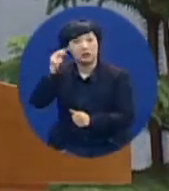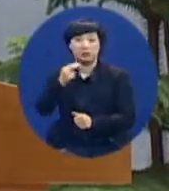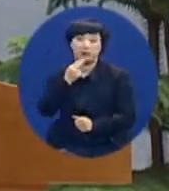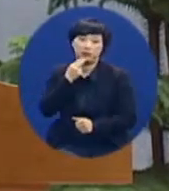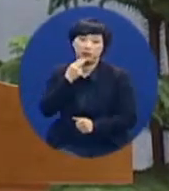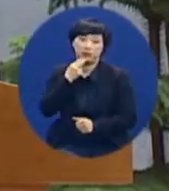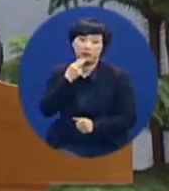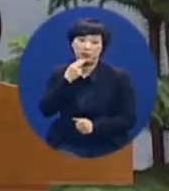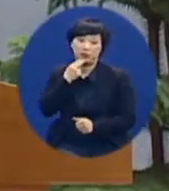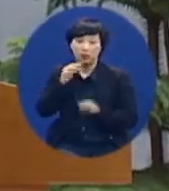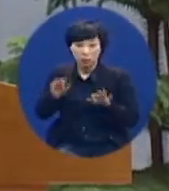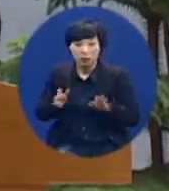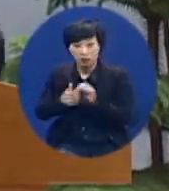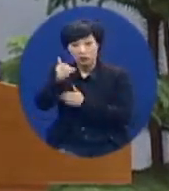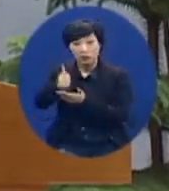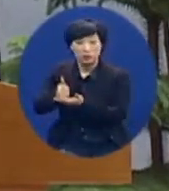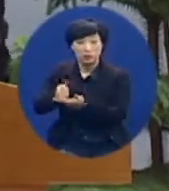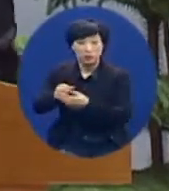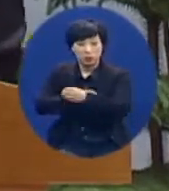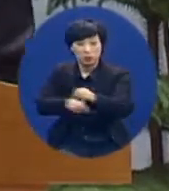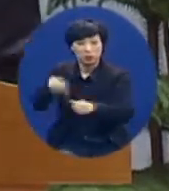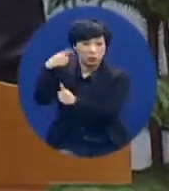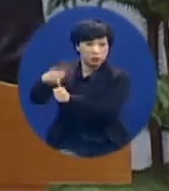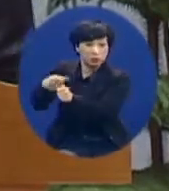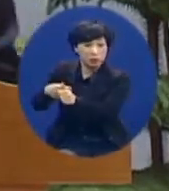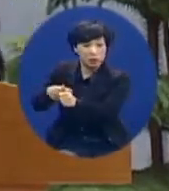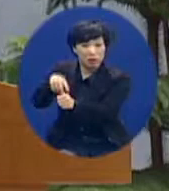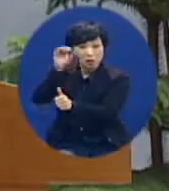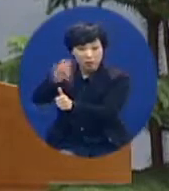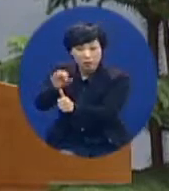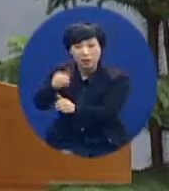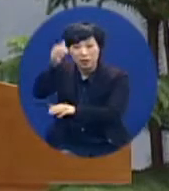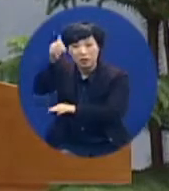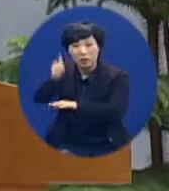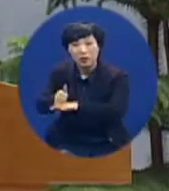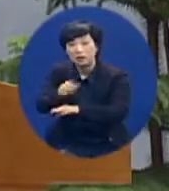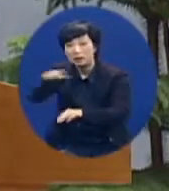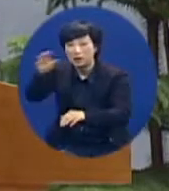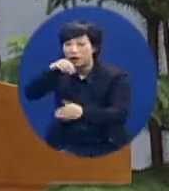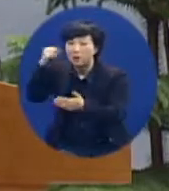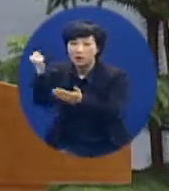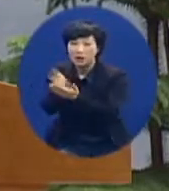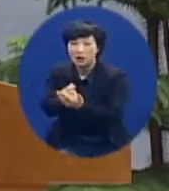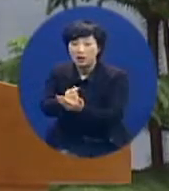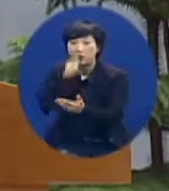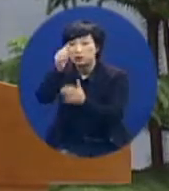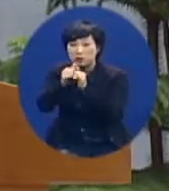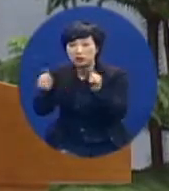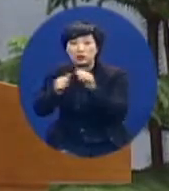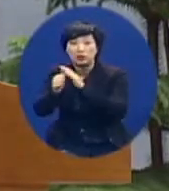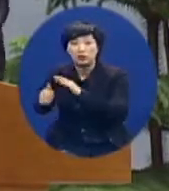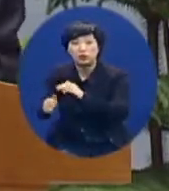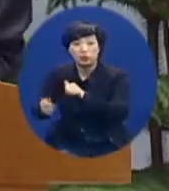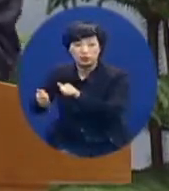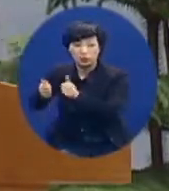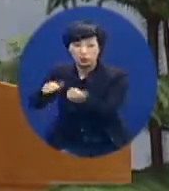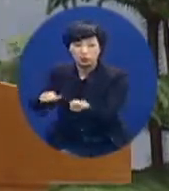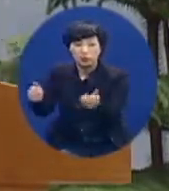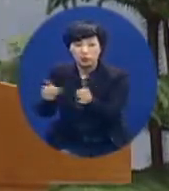they laughed at him and persecuted Jesus. They even nailed him on the cross as